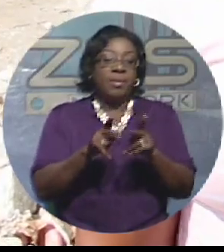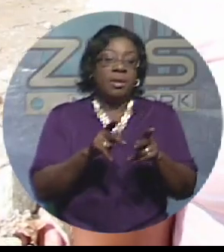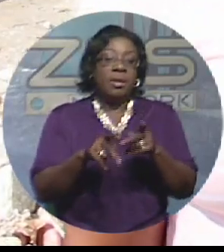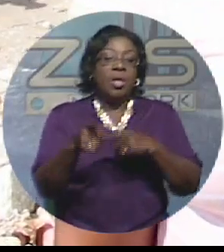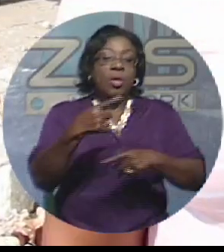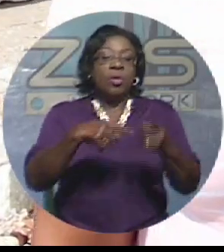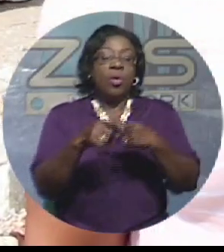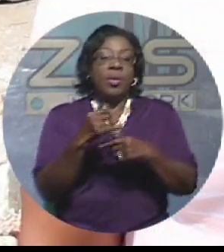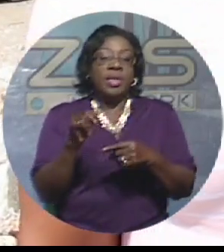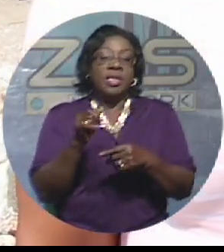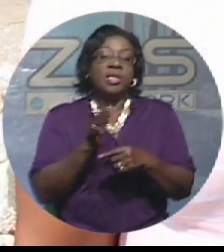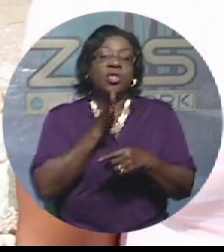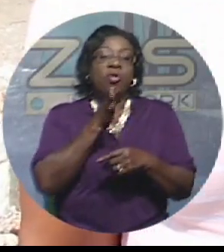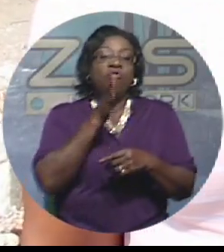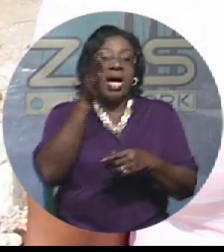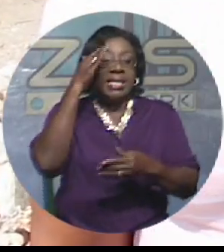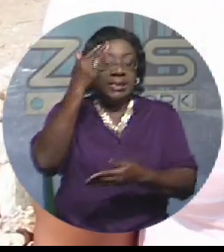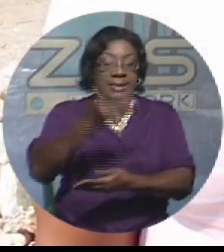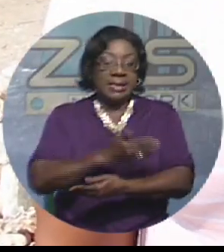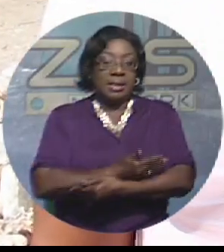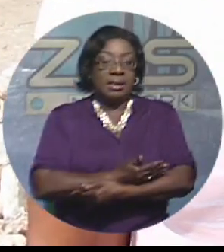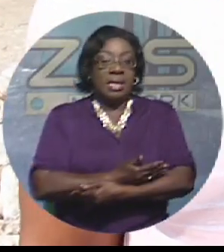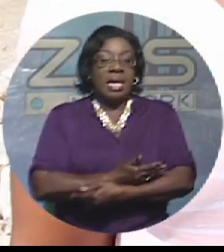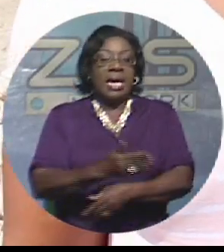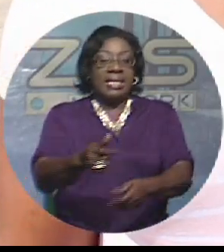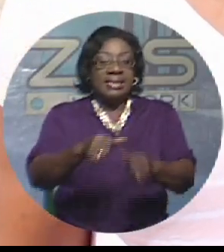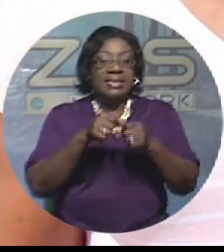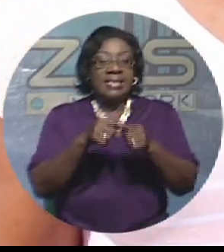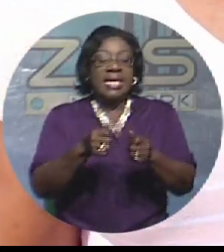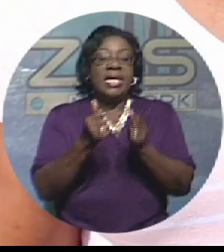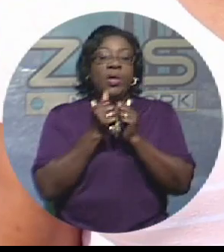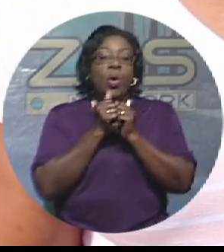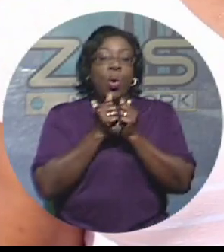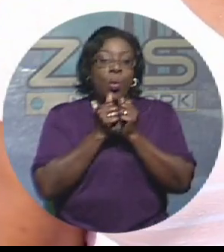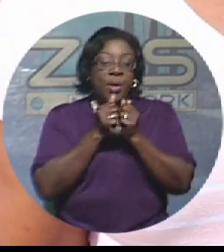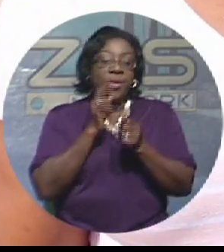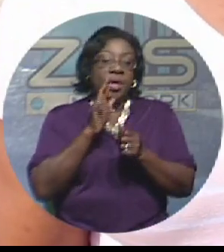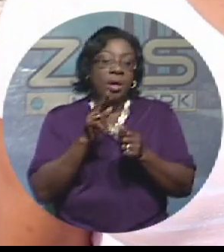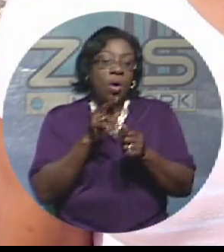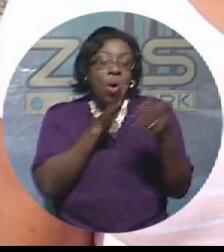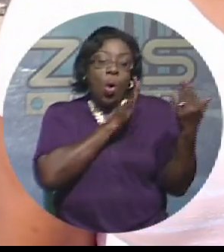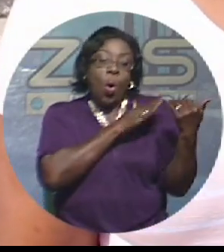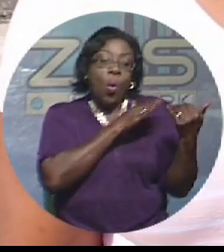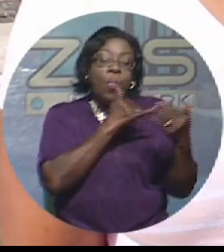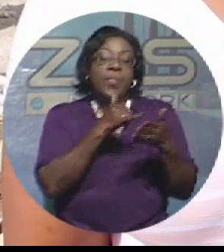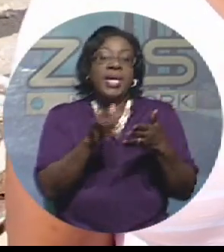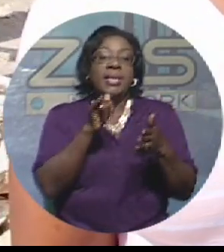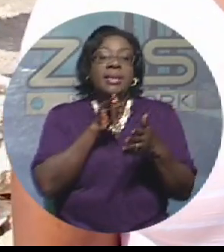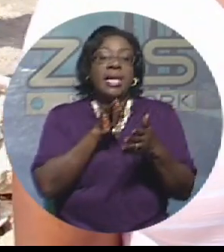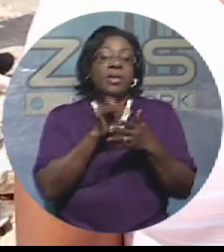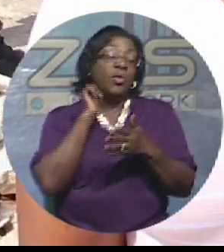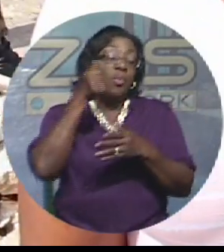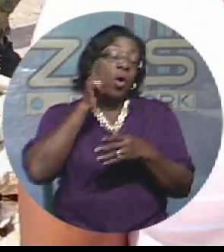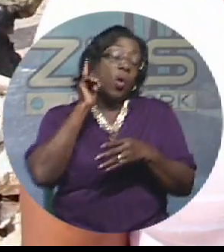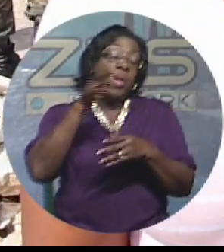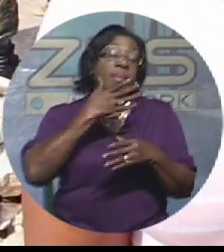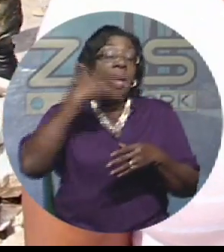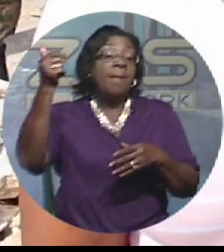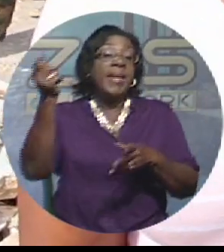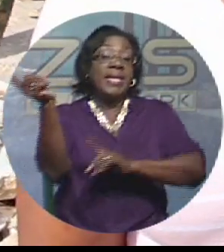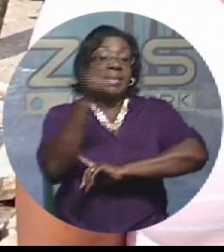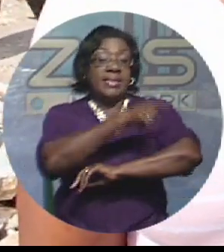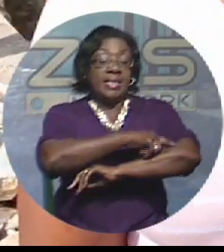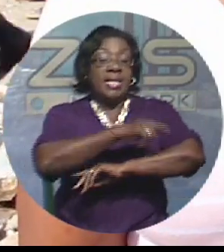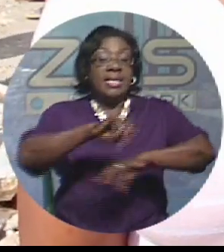grandson, Keyshawn, and he's hanging on to her with every might, hoping that tomorrow will be a better day. And that alone gives this family and these communities